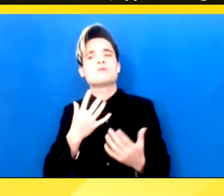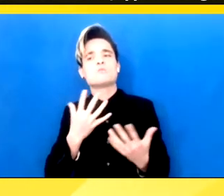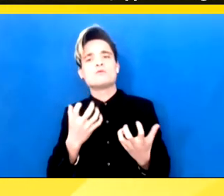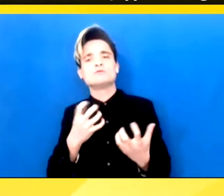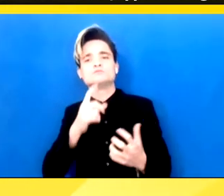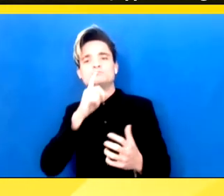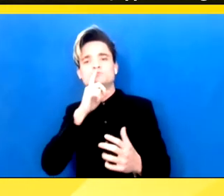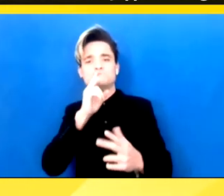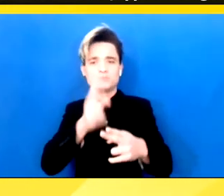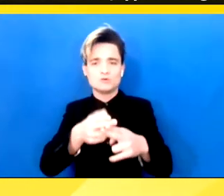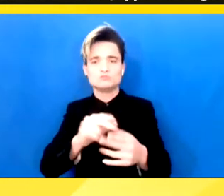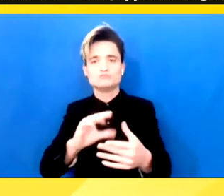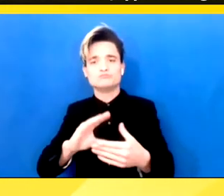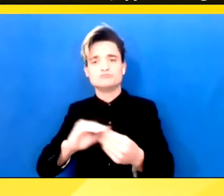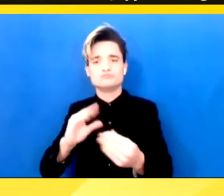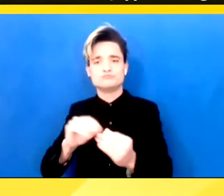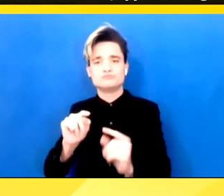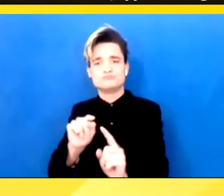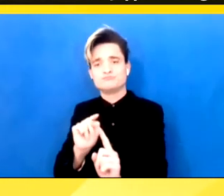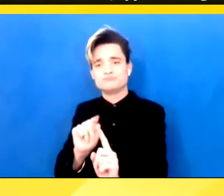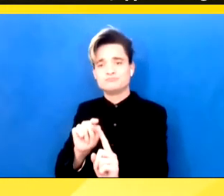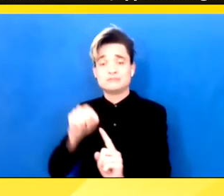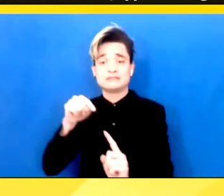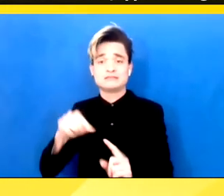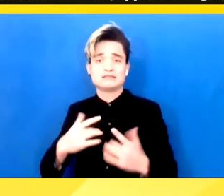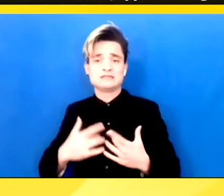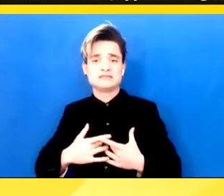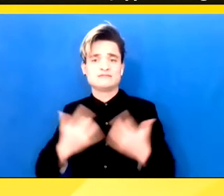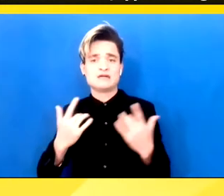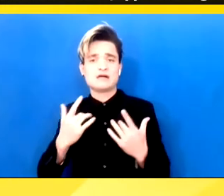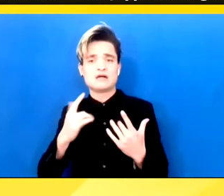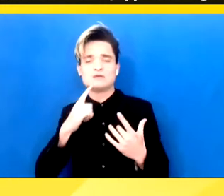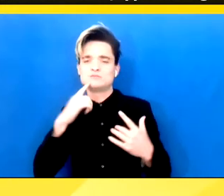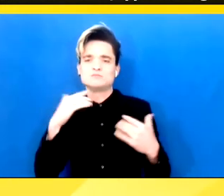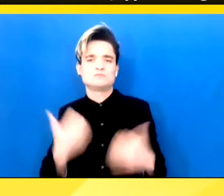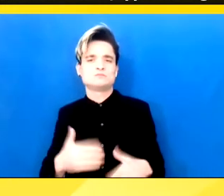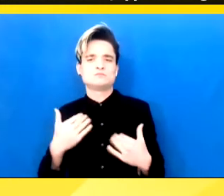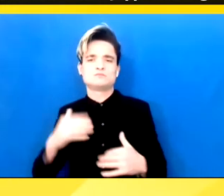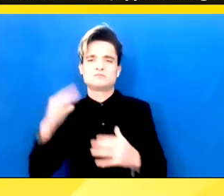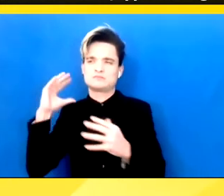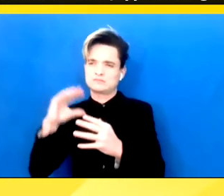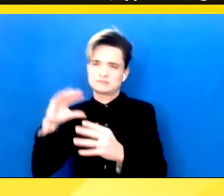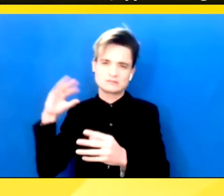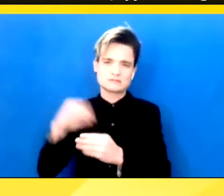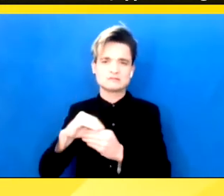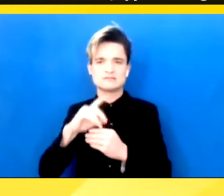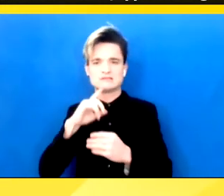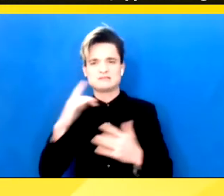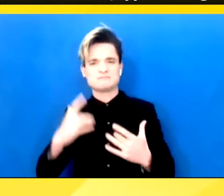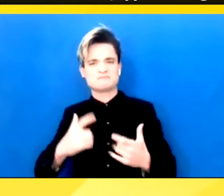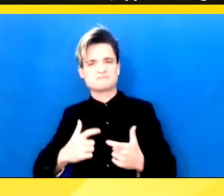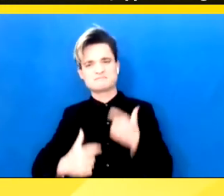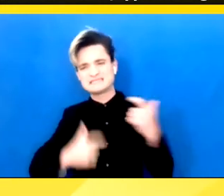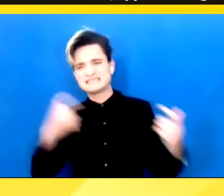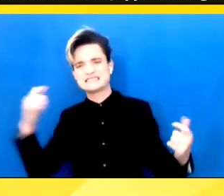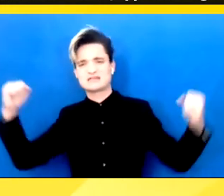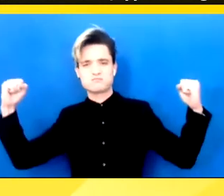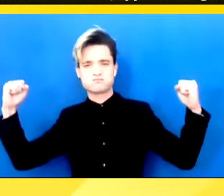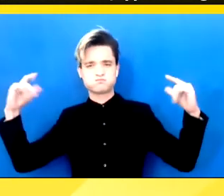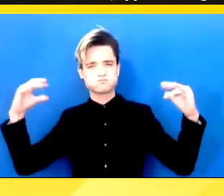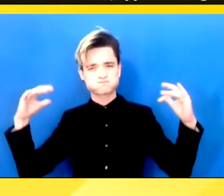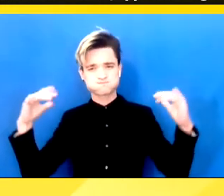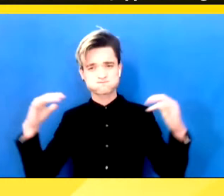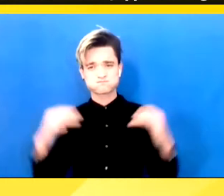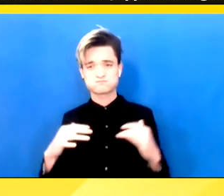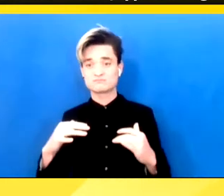this event that we're going through right now is one of the biggest events that we have going on in the last 20 or 30 years, this